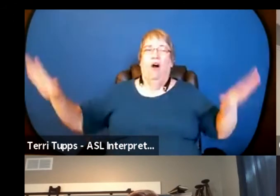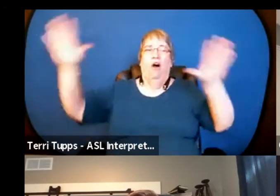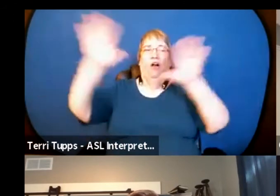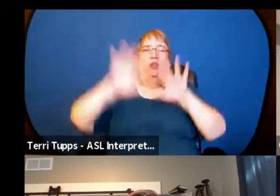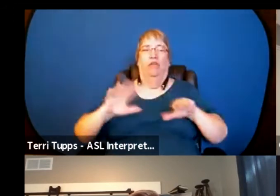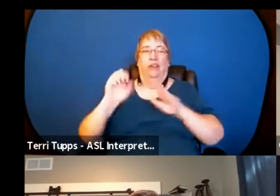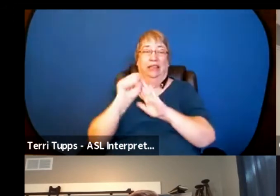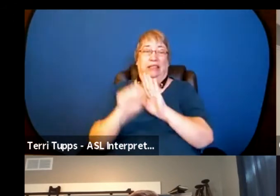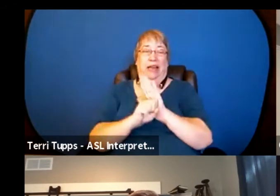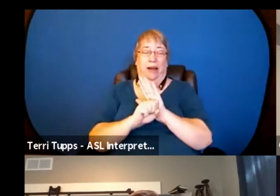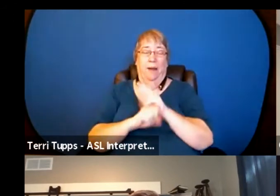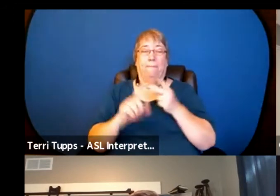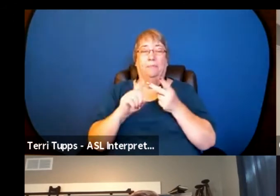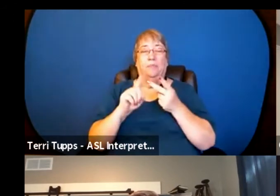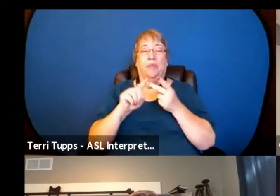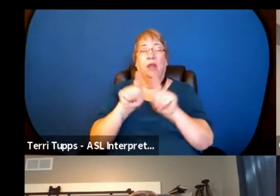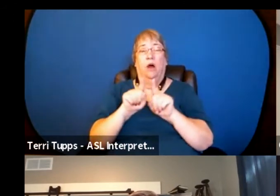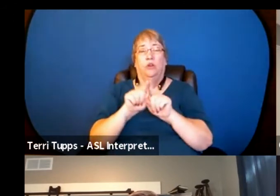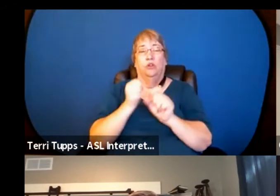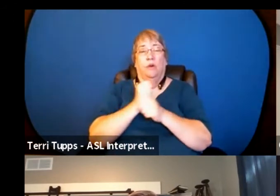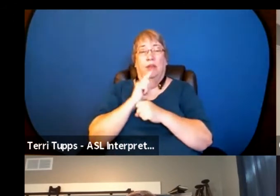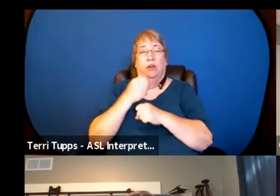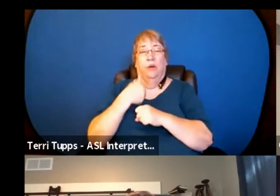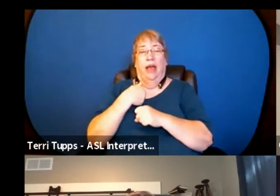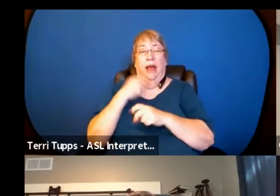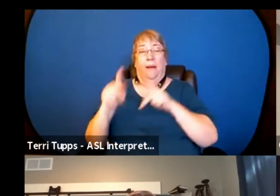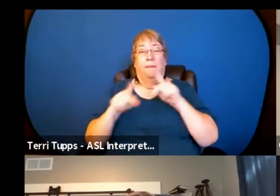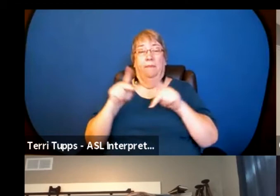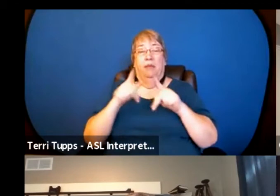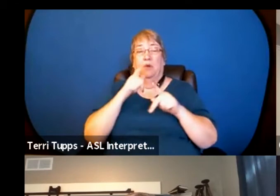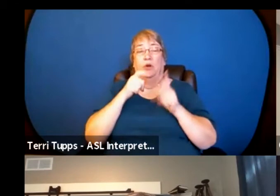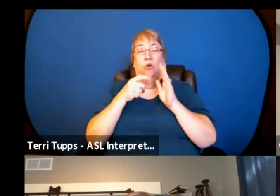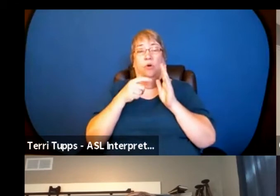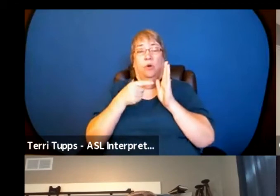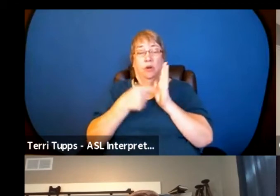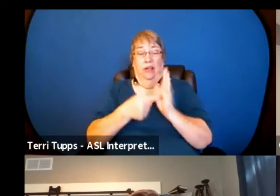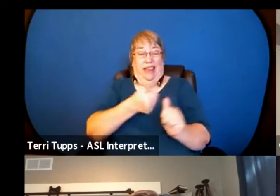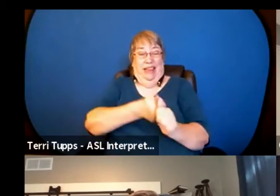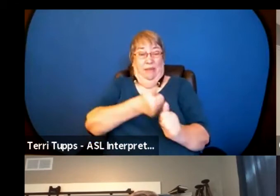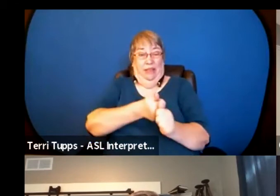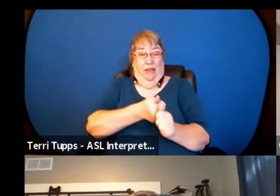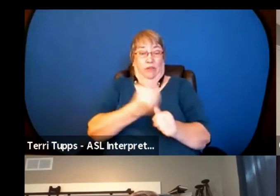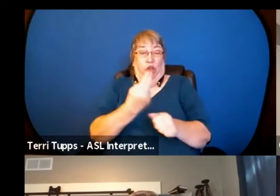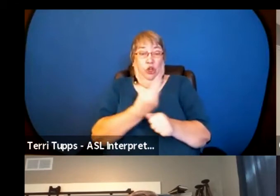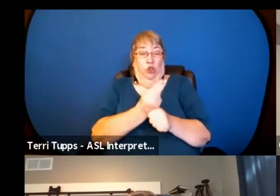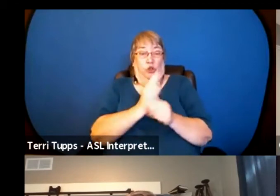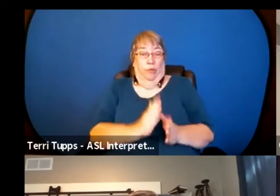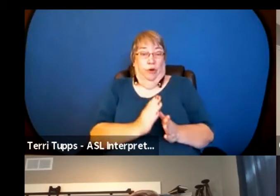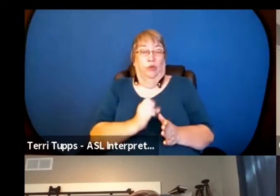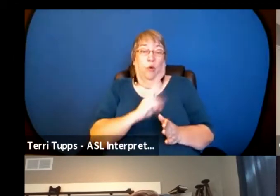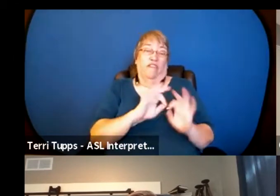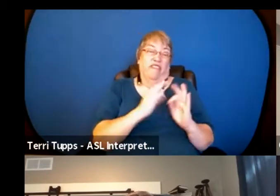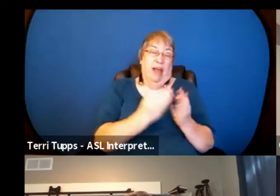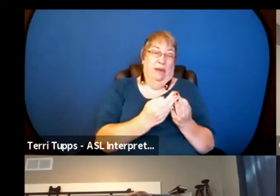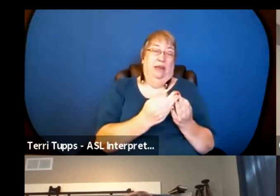state. We also want to make sure we had people who were themselves consumers or represented families and people with